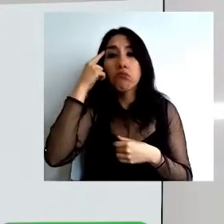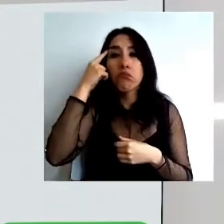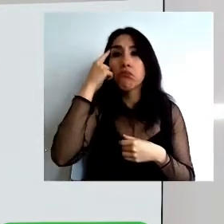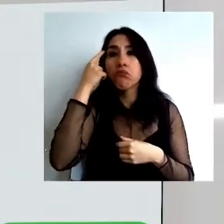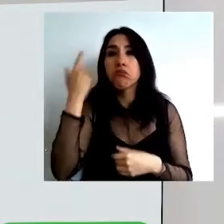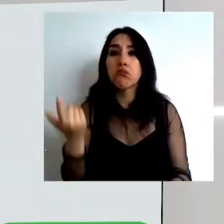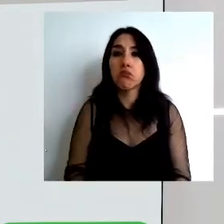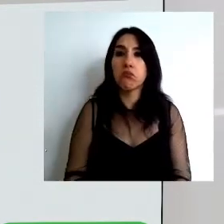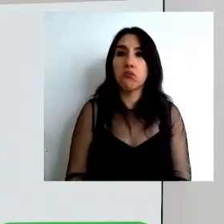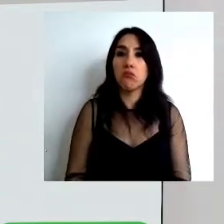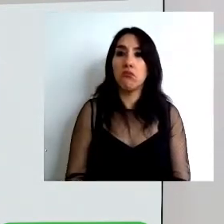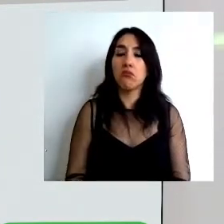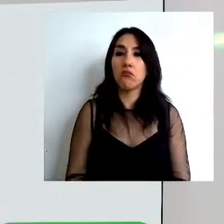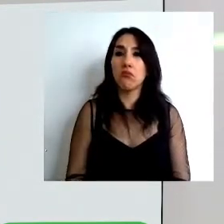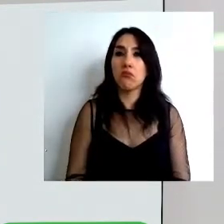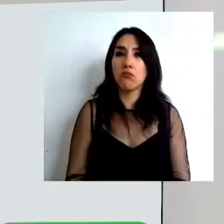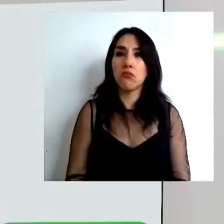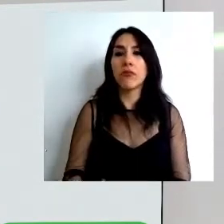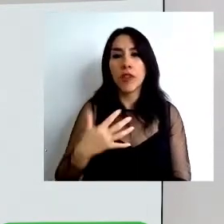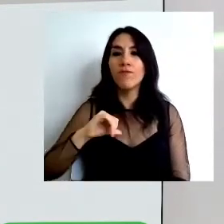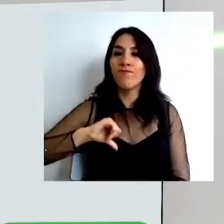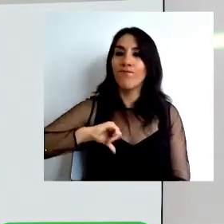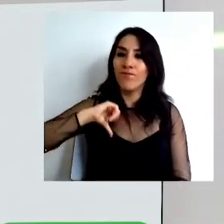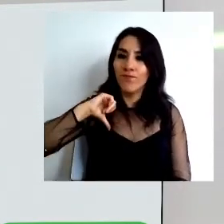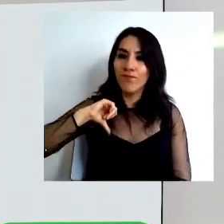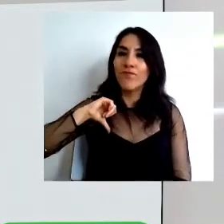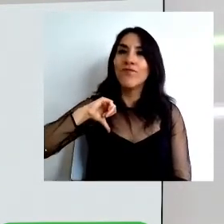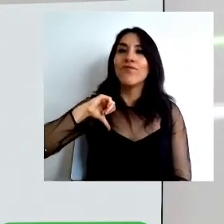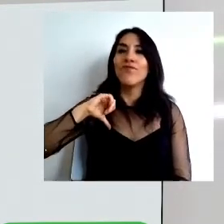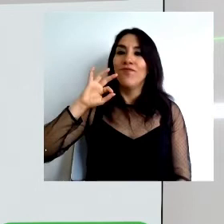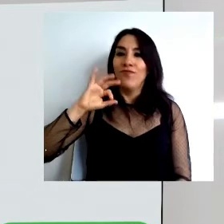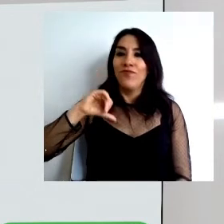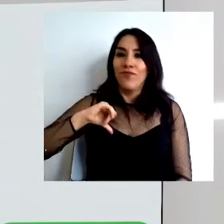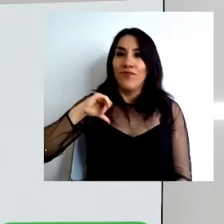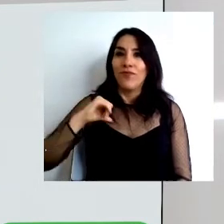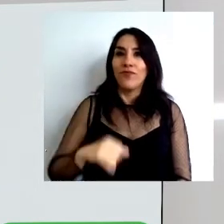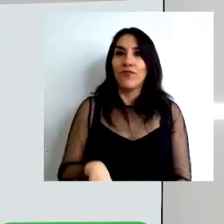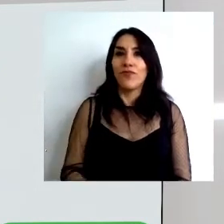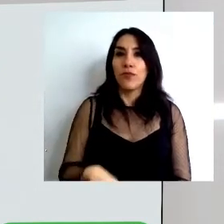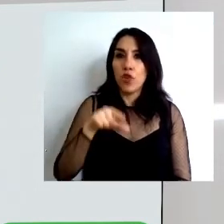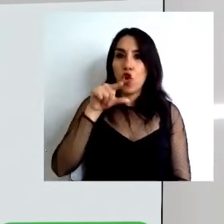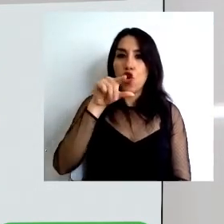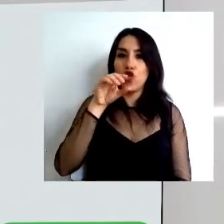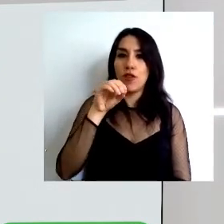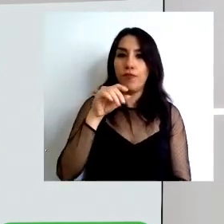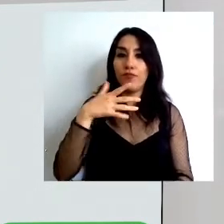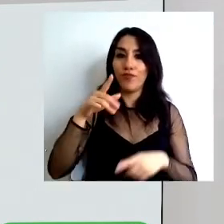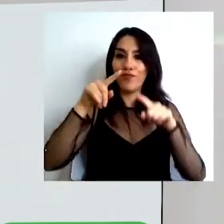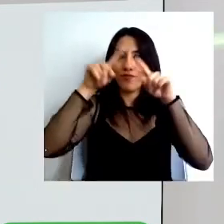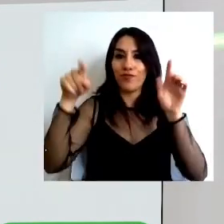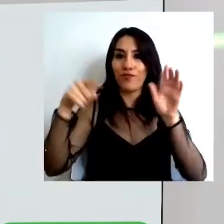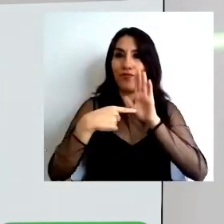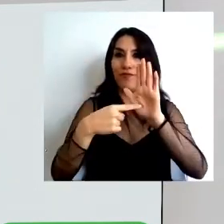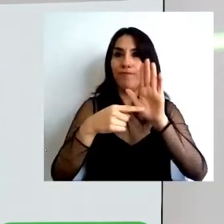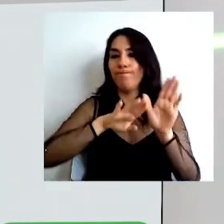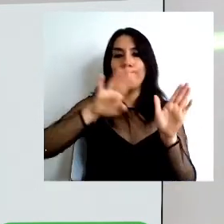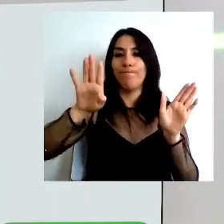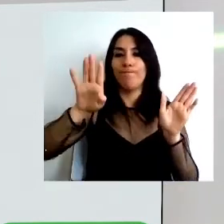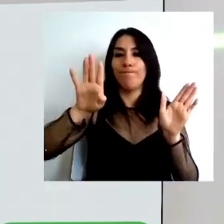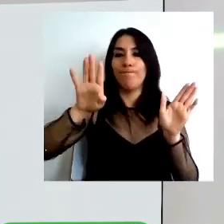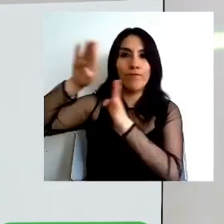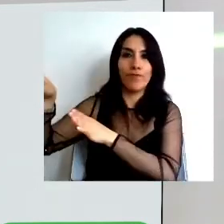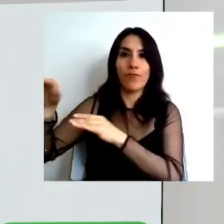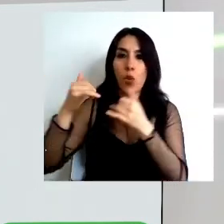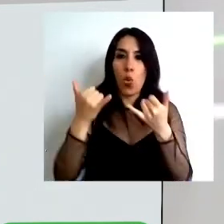be translated in Spanish. It's a bit of a word playing, but going beyond our own organizations, our own egos, and partnering